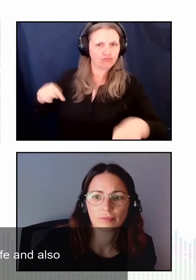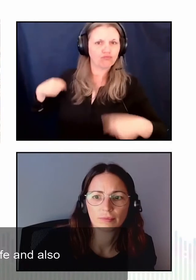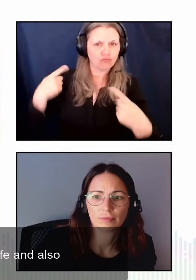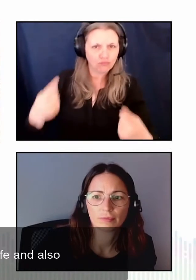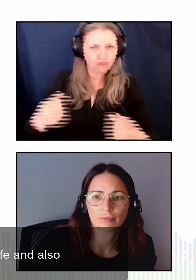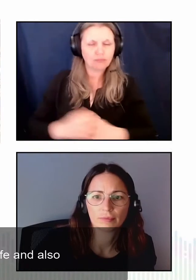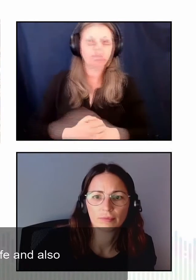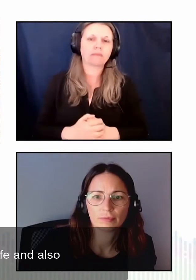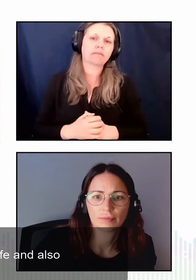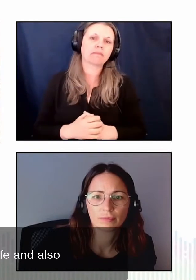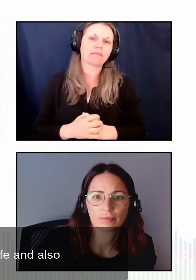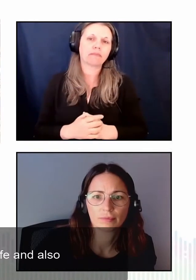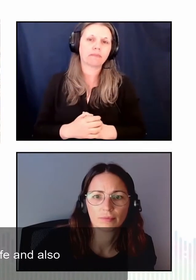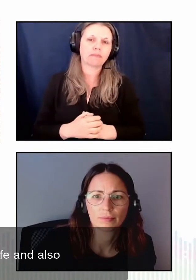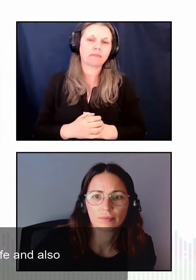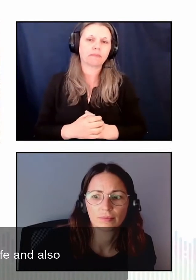I find that